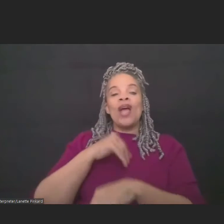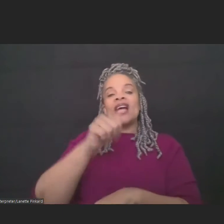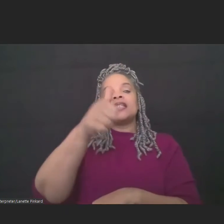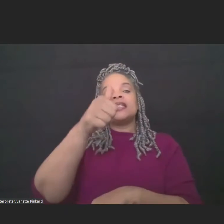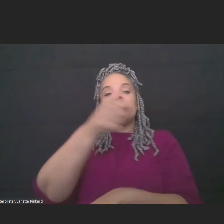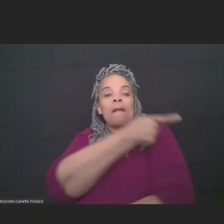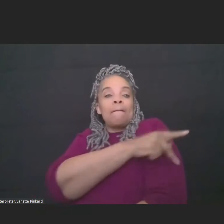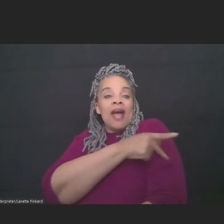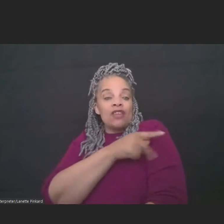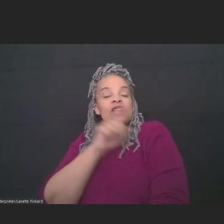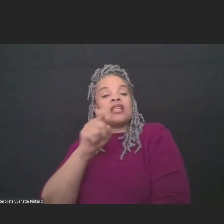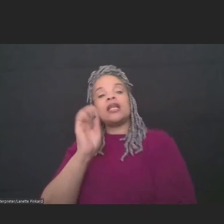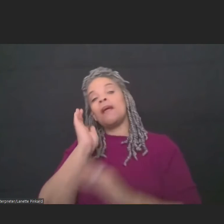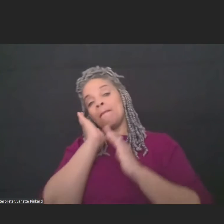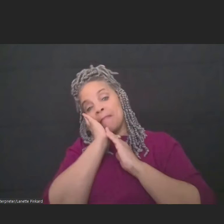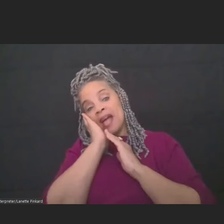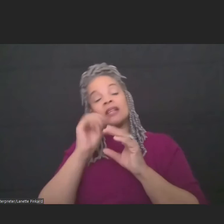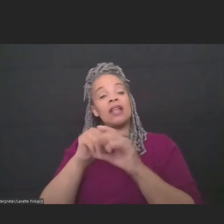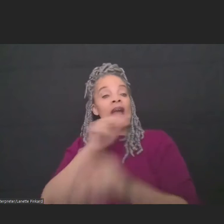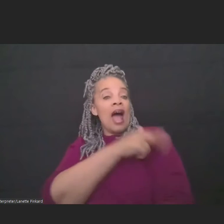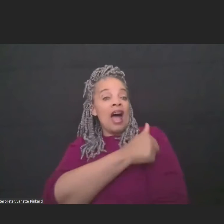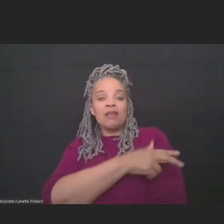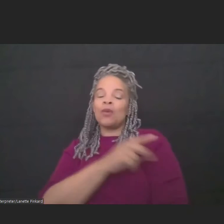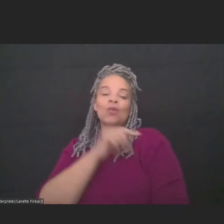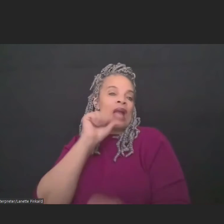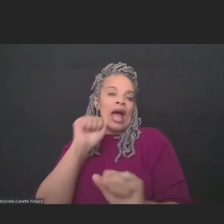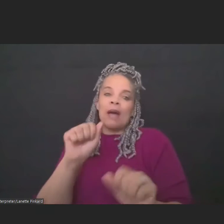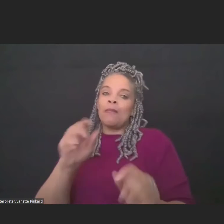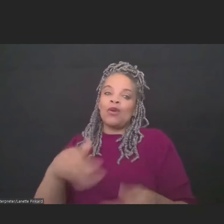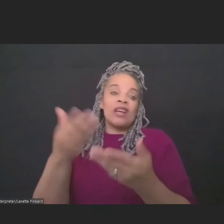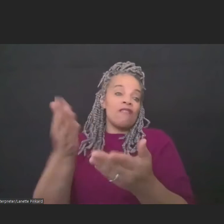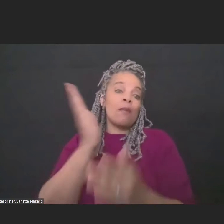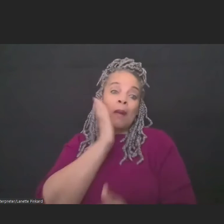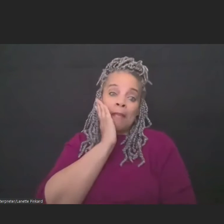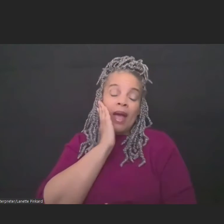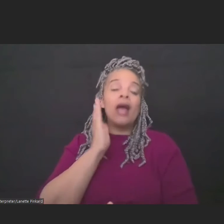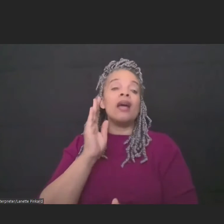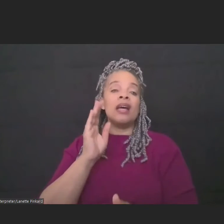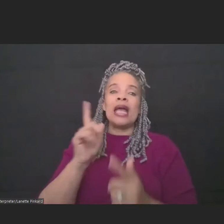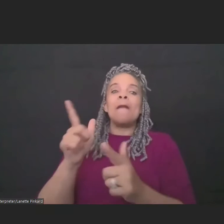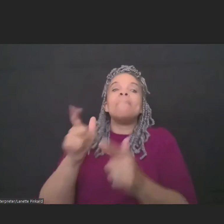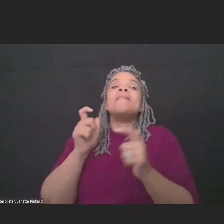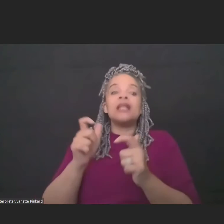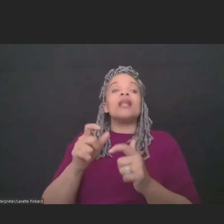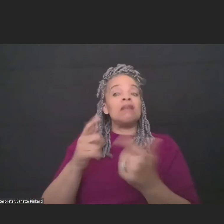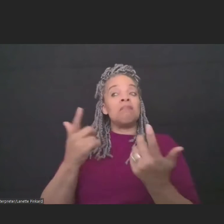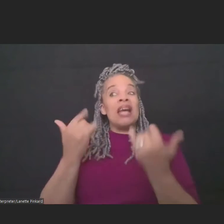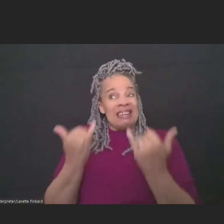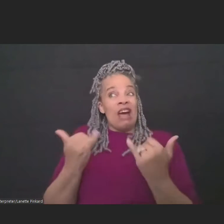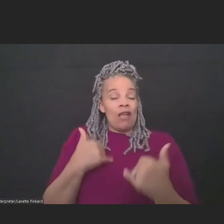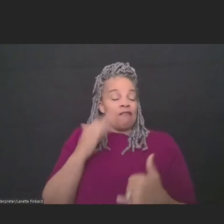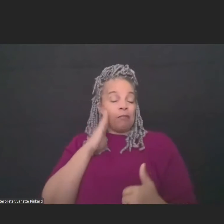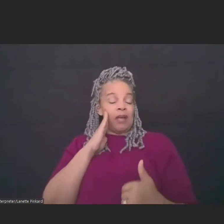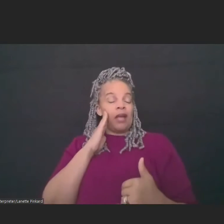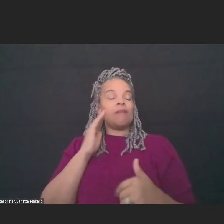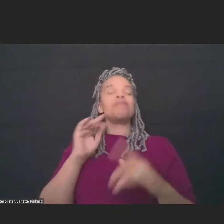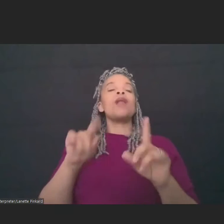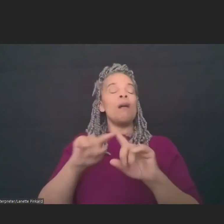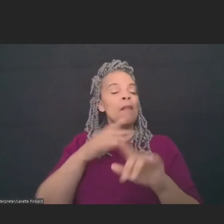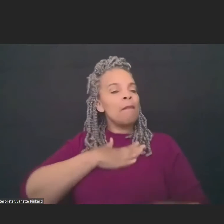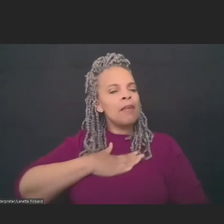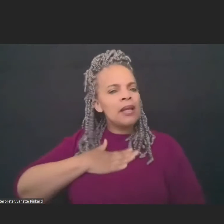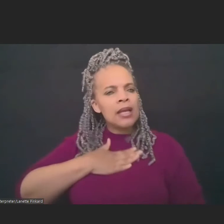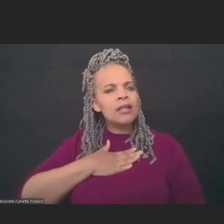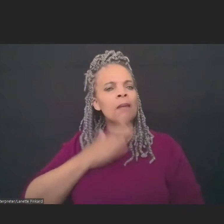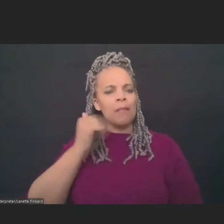that needed beds in the hospital that we're not able to provide a bed for immediately. They eventually got beds. But please,